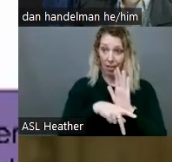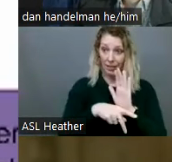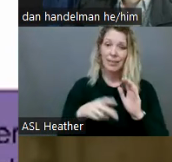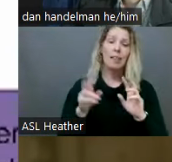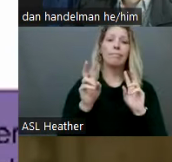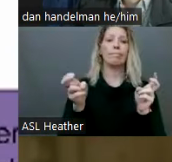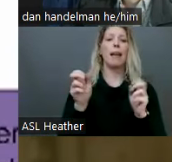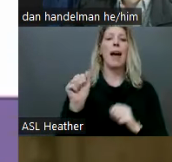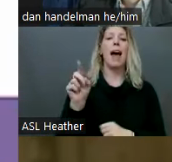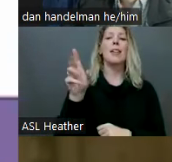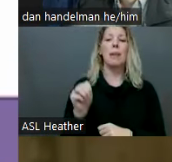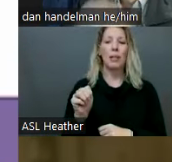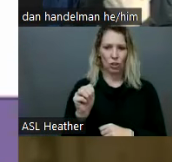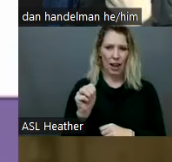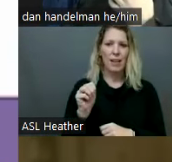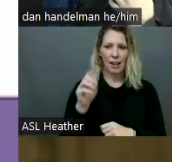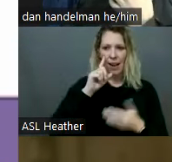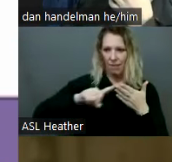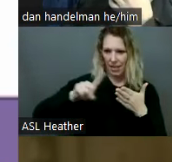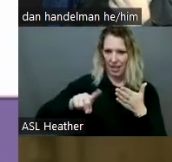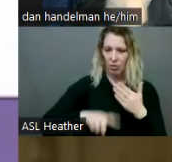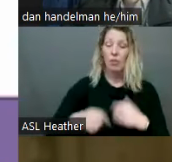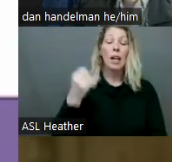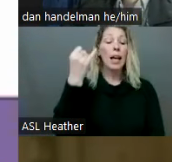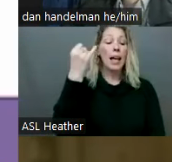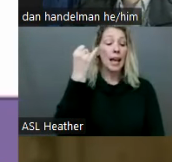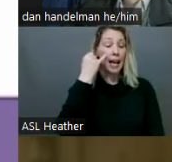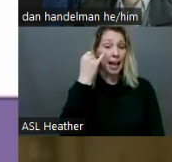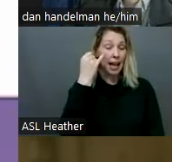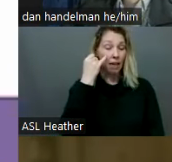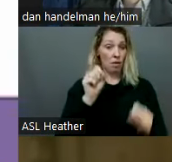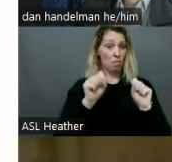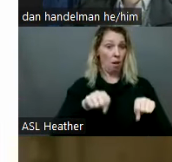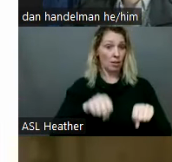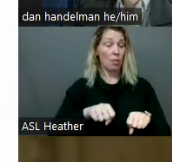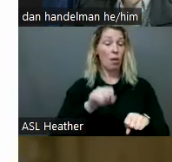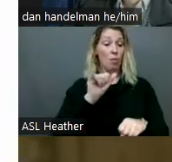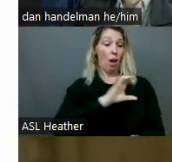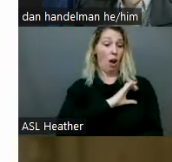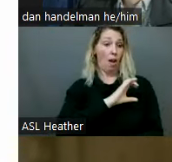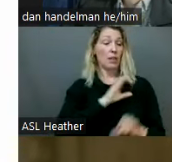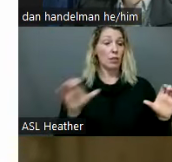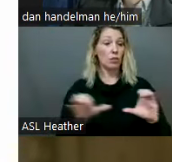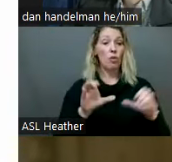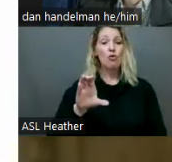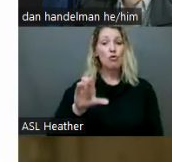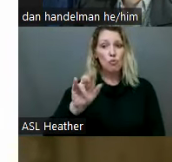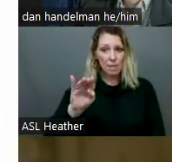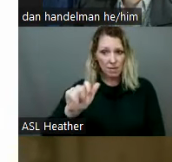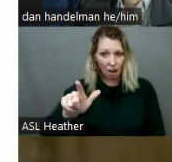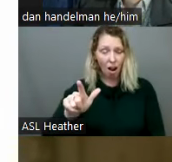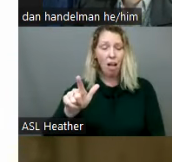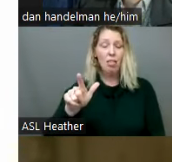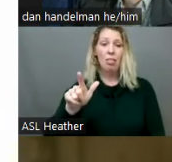administrative investigation. If there is a possibility that the officer committed a criminal offense, the case